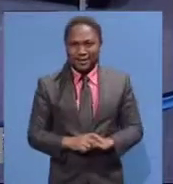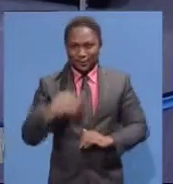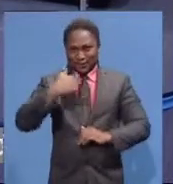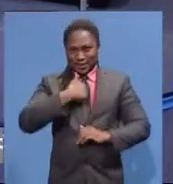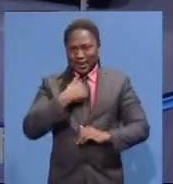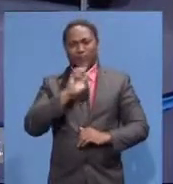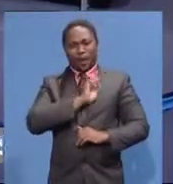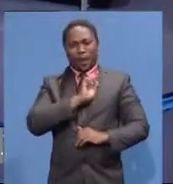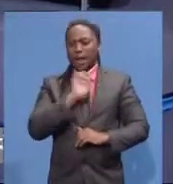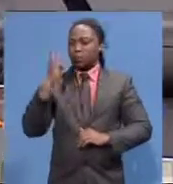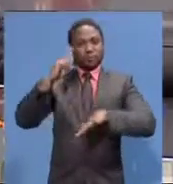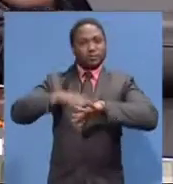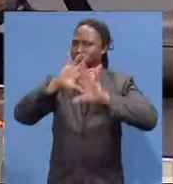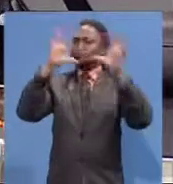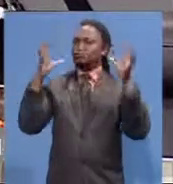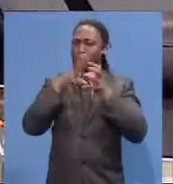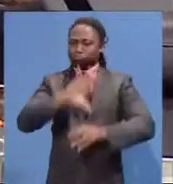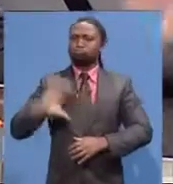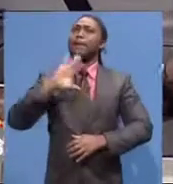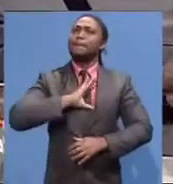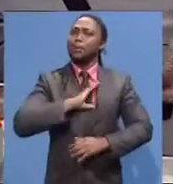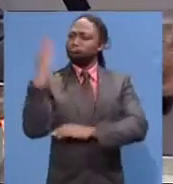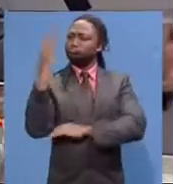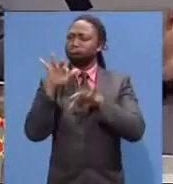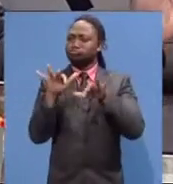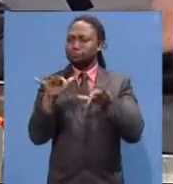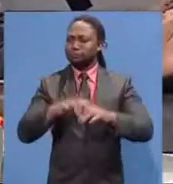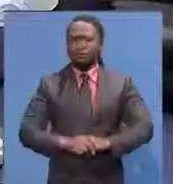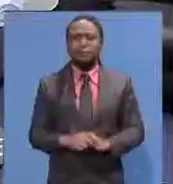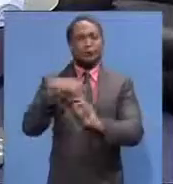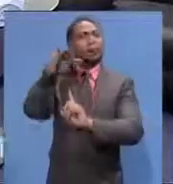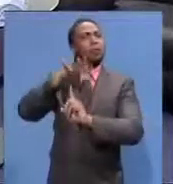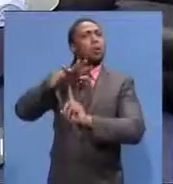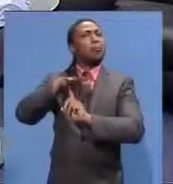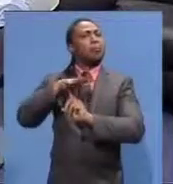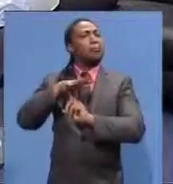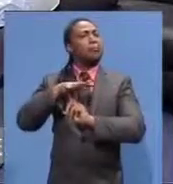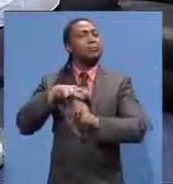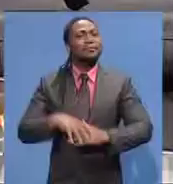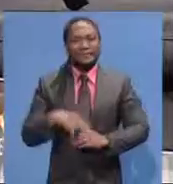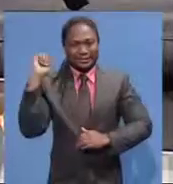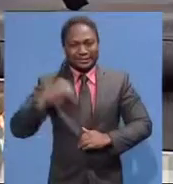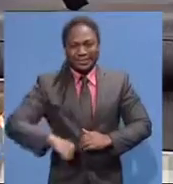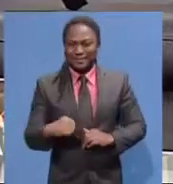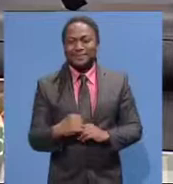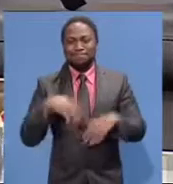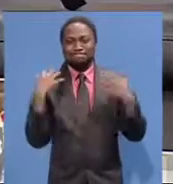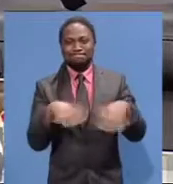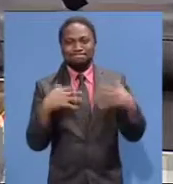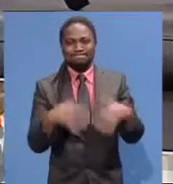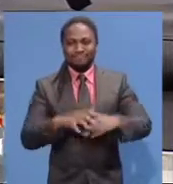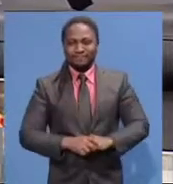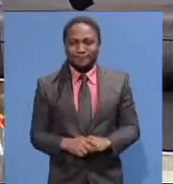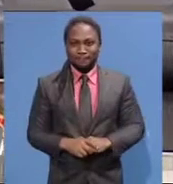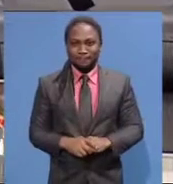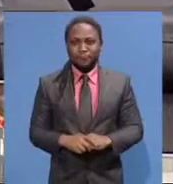champion public speaker. Oh, there you Yeah, go. of course there's a reason. Extraordinary, you are. Extraordinary and remarkable is what the theme